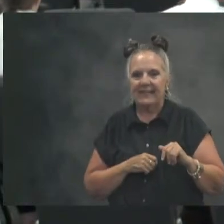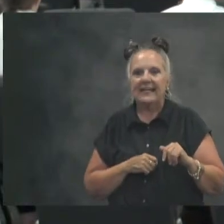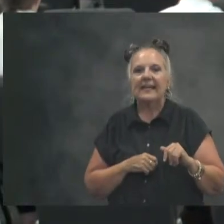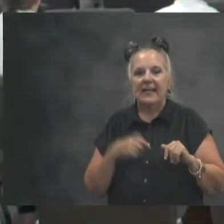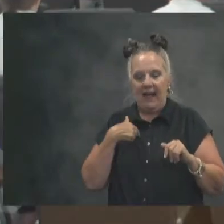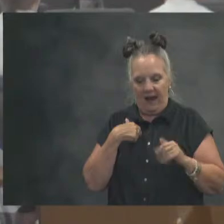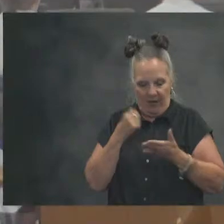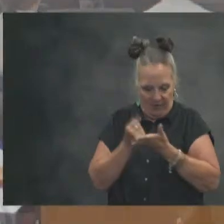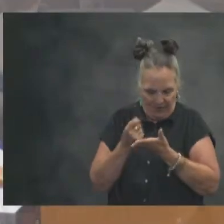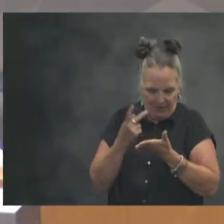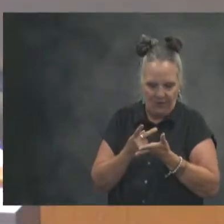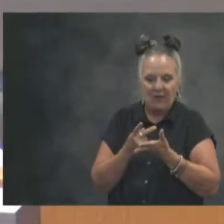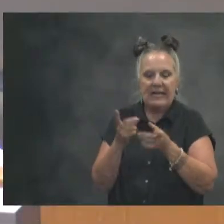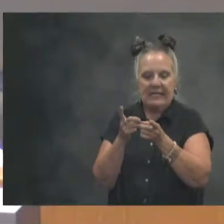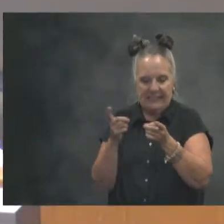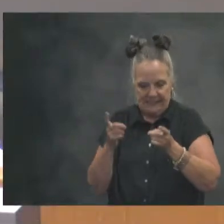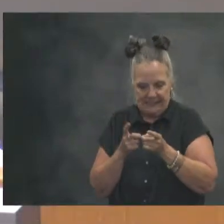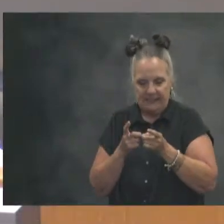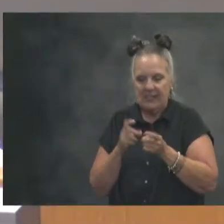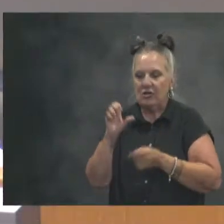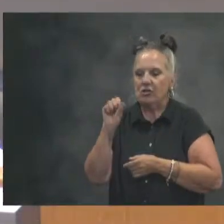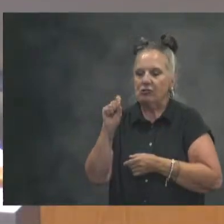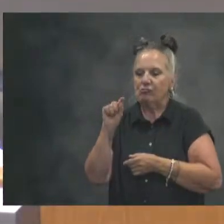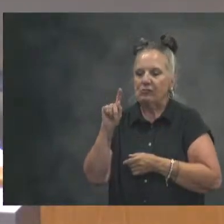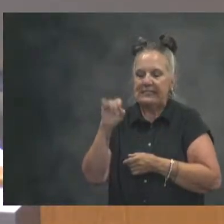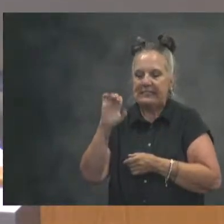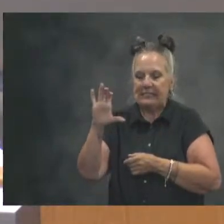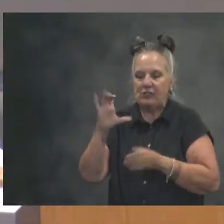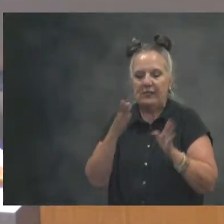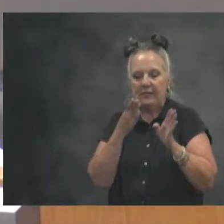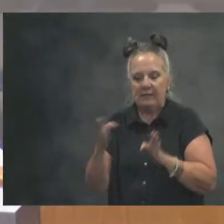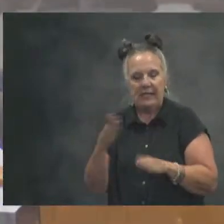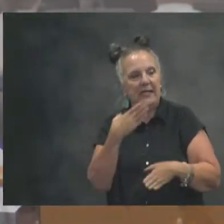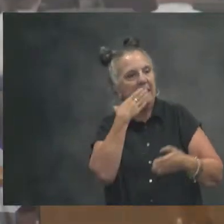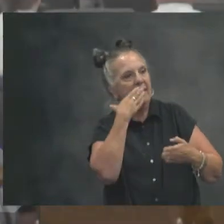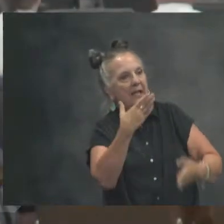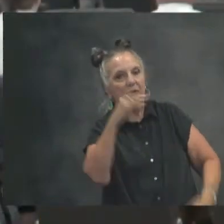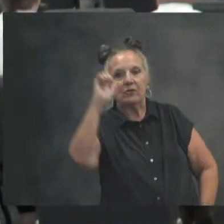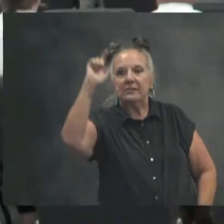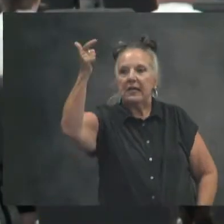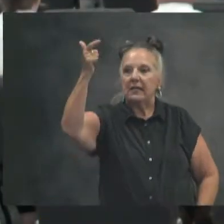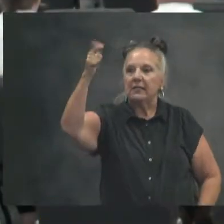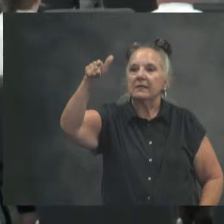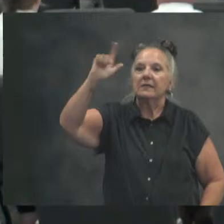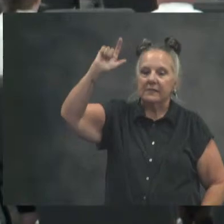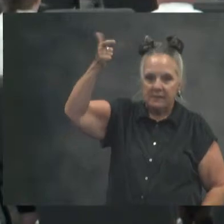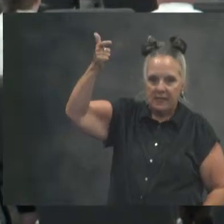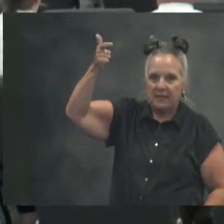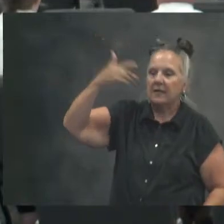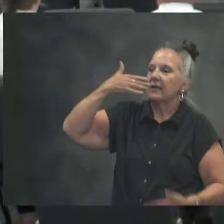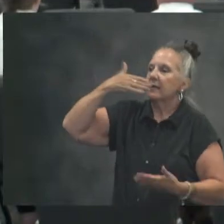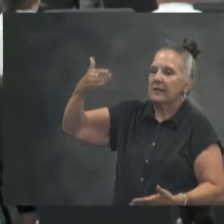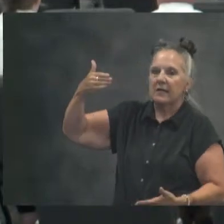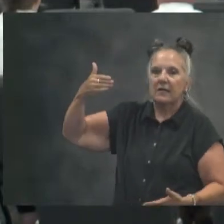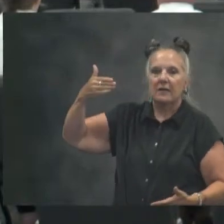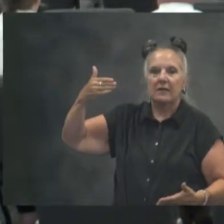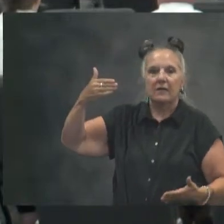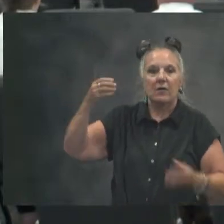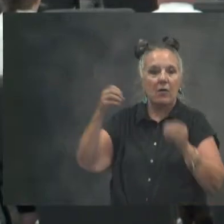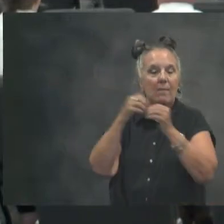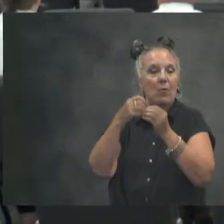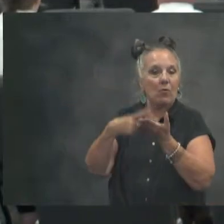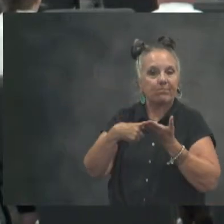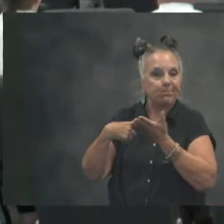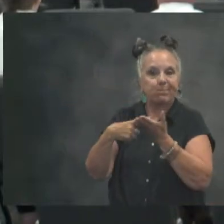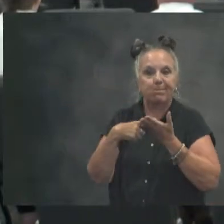for approval of the district strategic plan. Mr. Stauffer, is there a second? Second. Thank you, Mrs. Murray. Is there any further